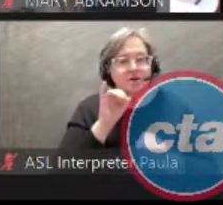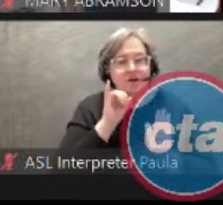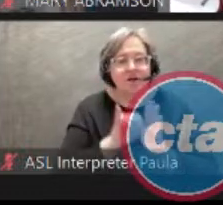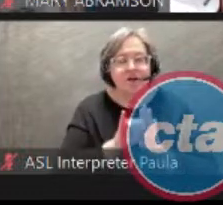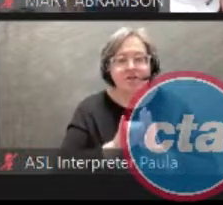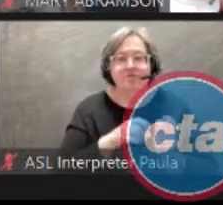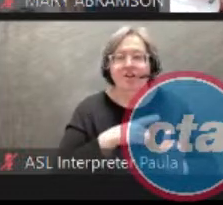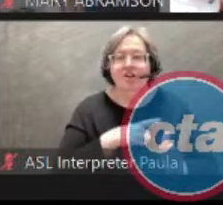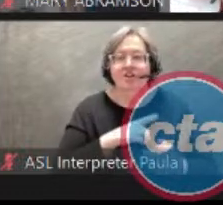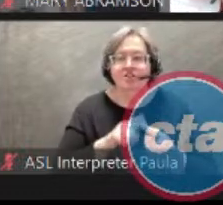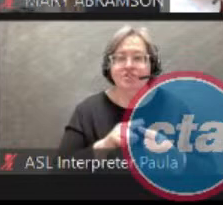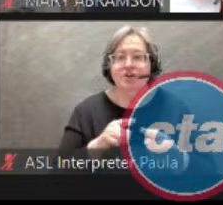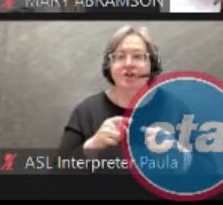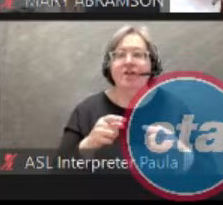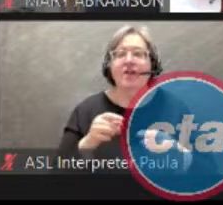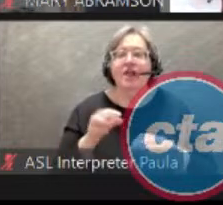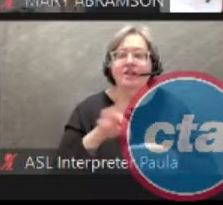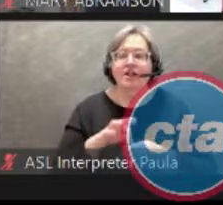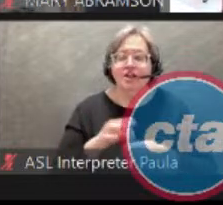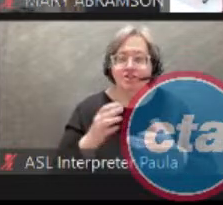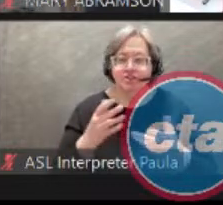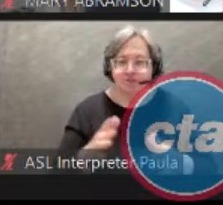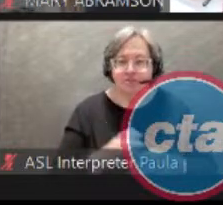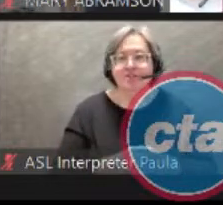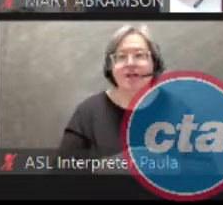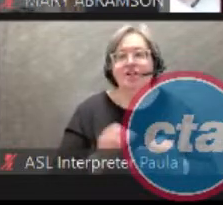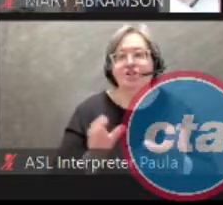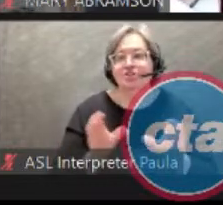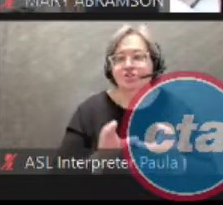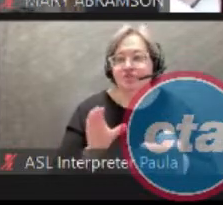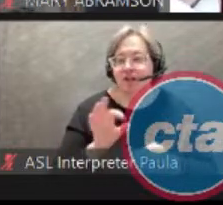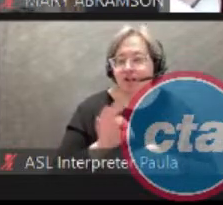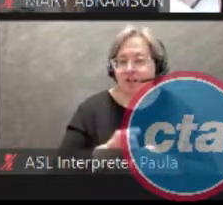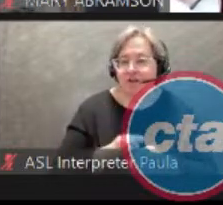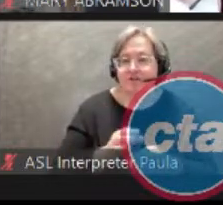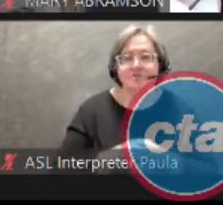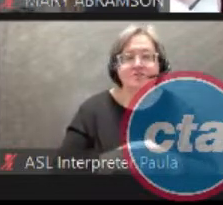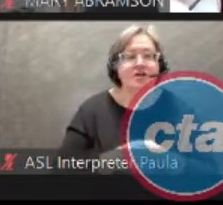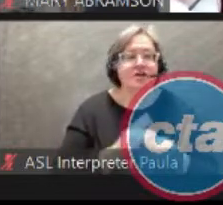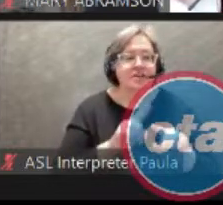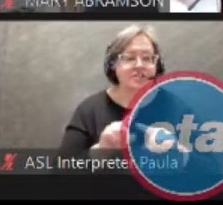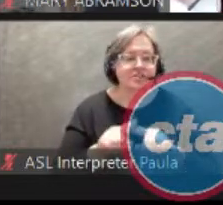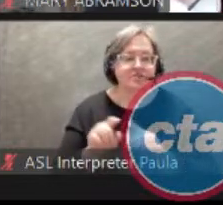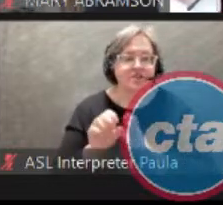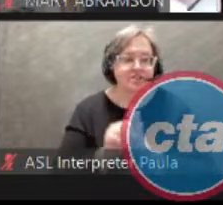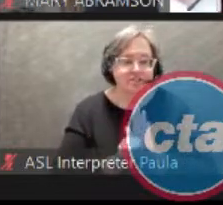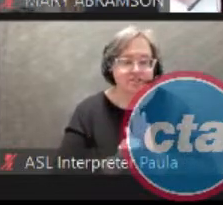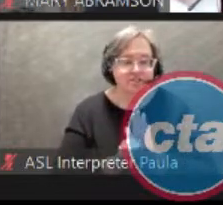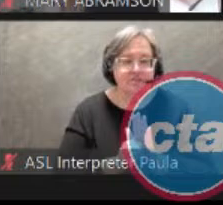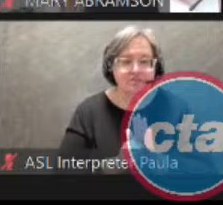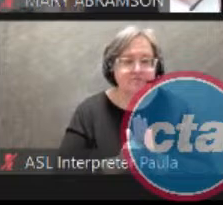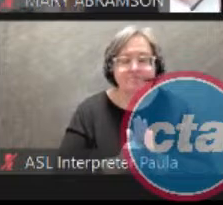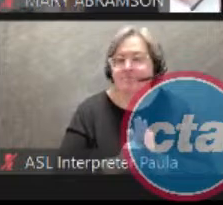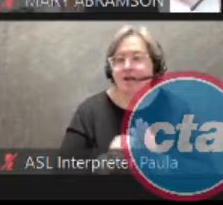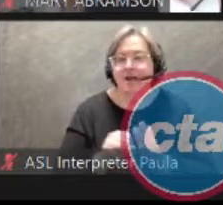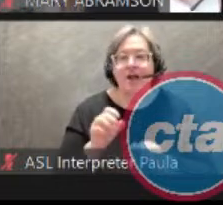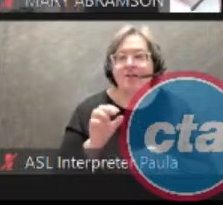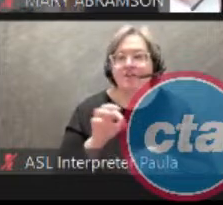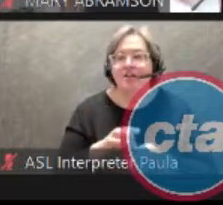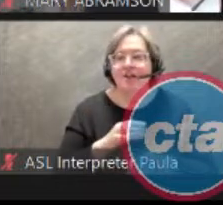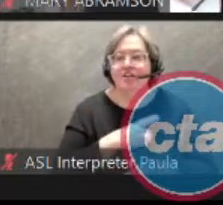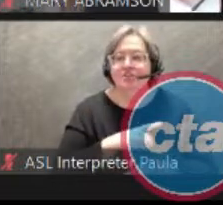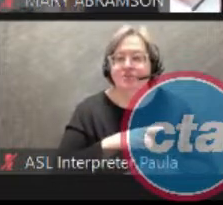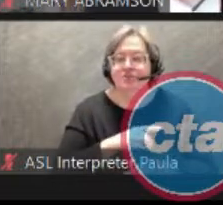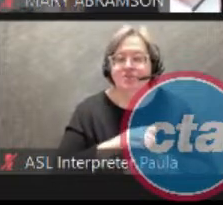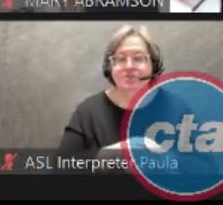the elections are over and all of the ballots have been certified and elections certified in various states. They then elect their delegates. We then get information